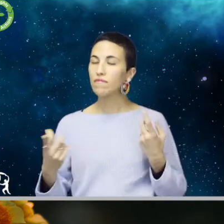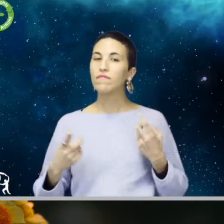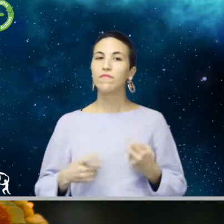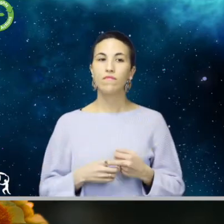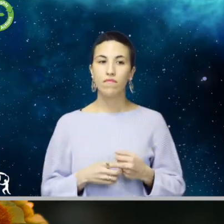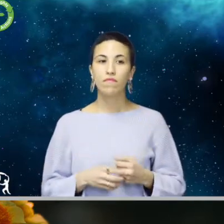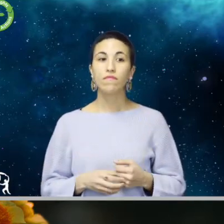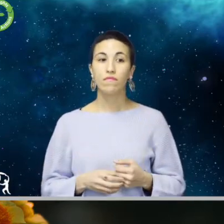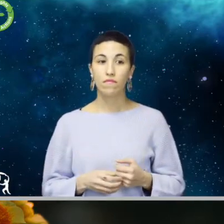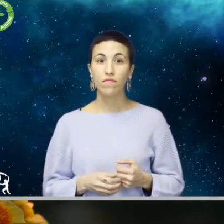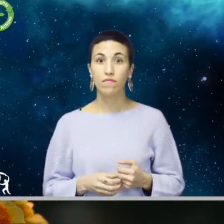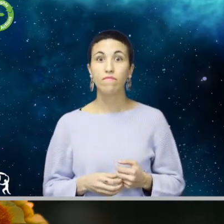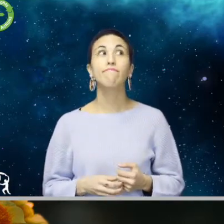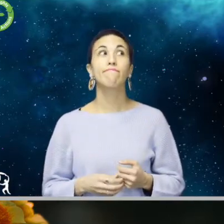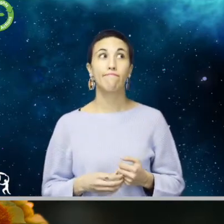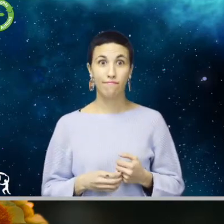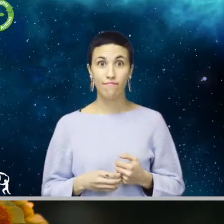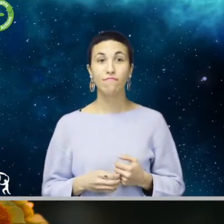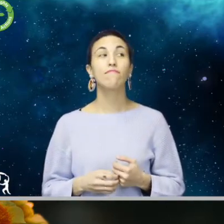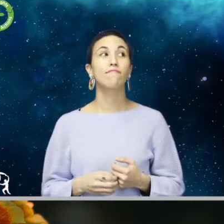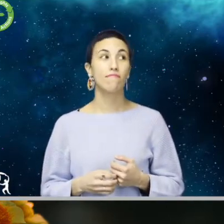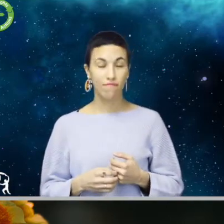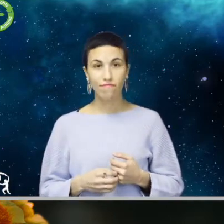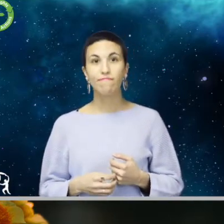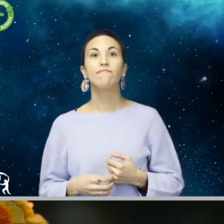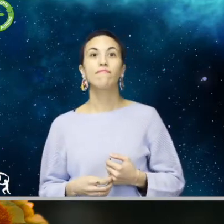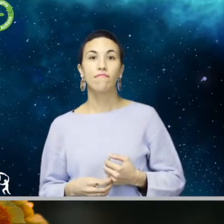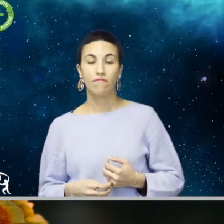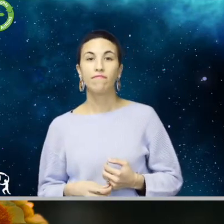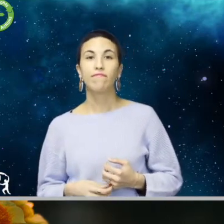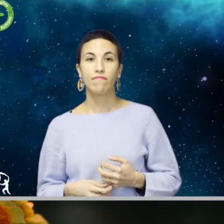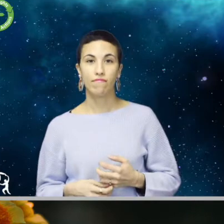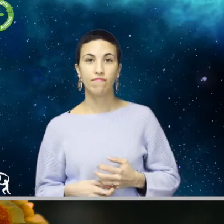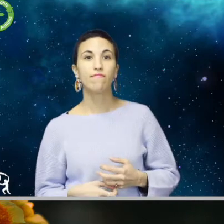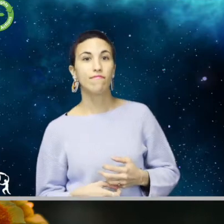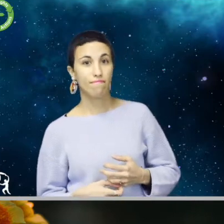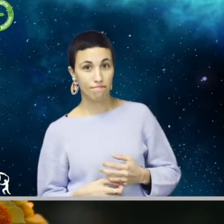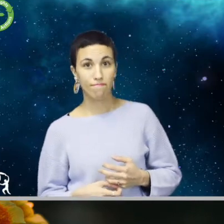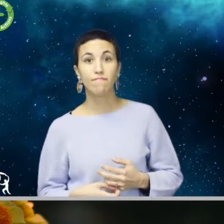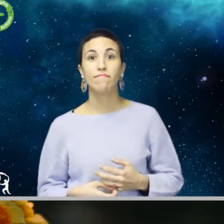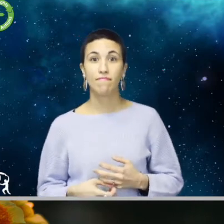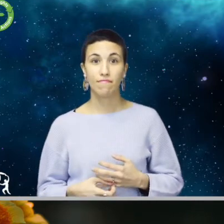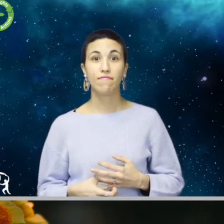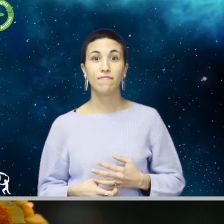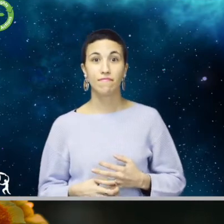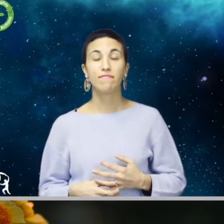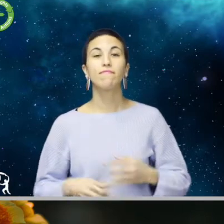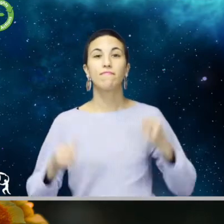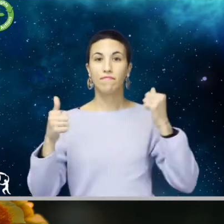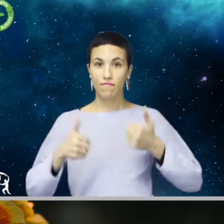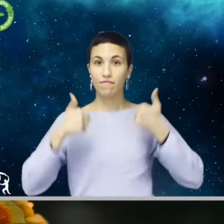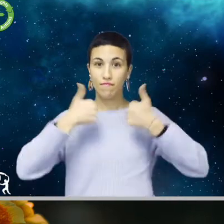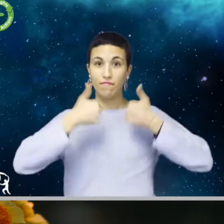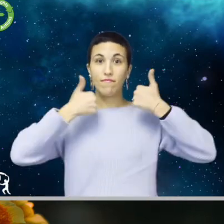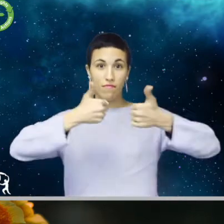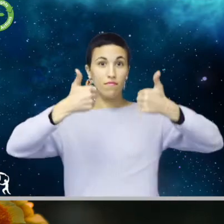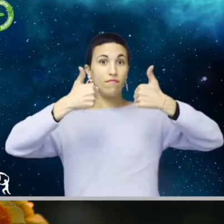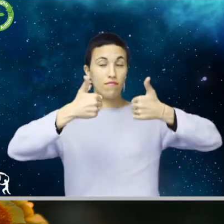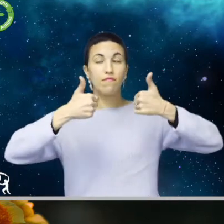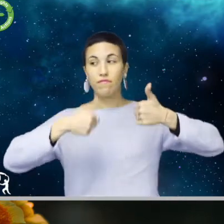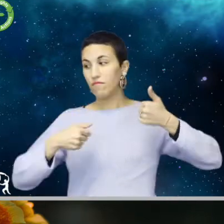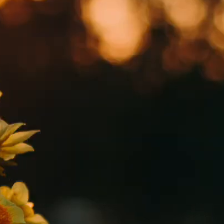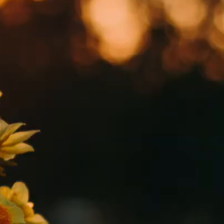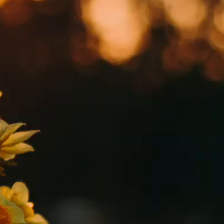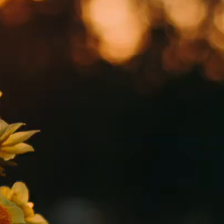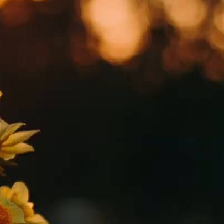we discover and we value that person's uniqueness. And you value that person's talents. And that's